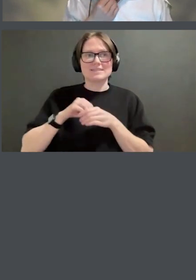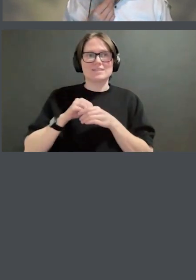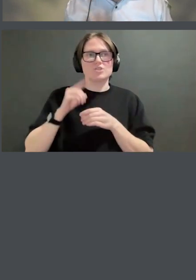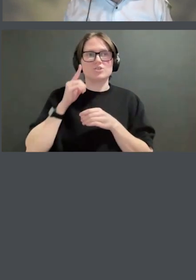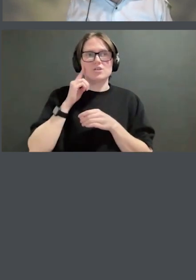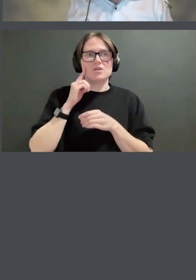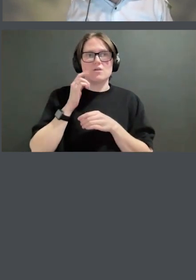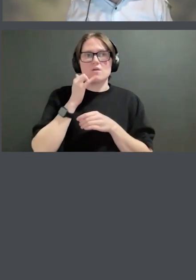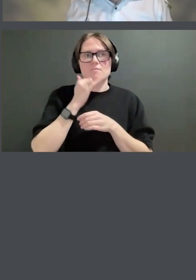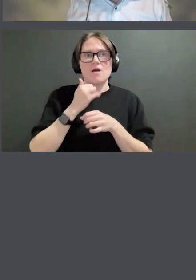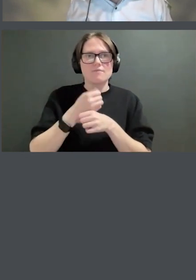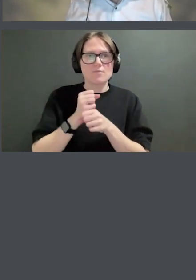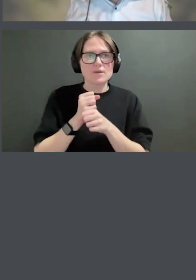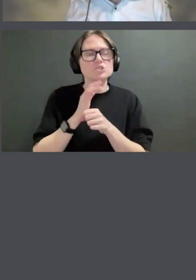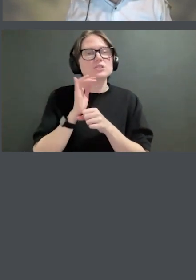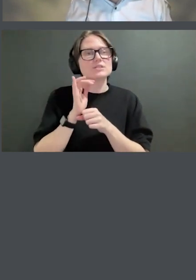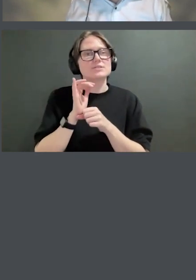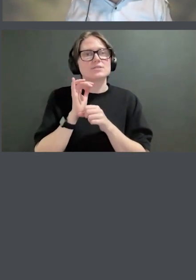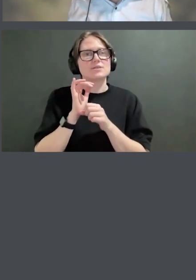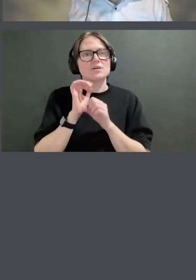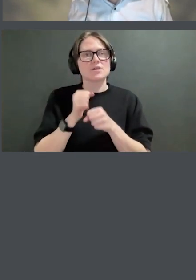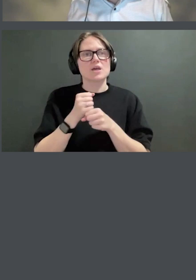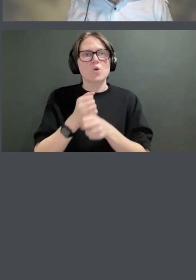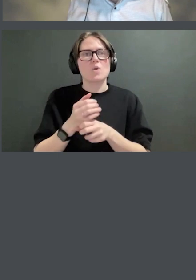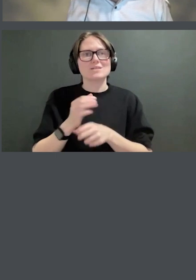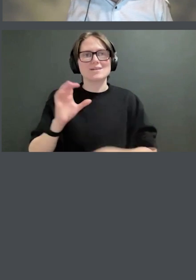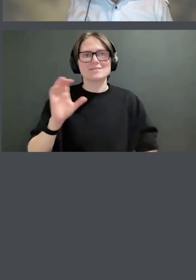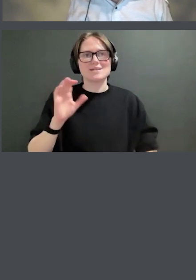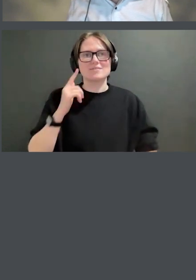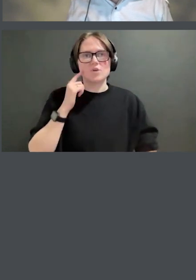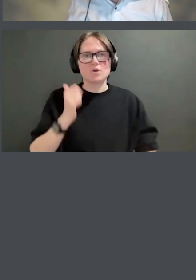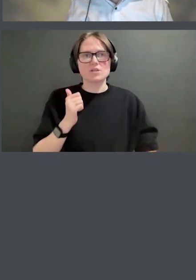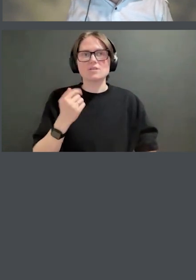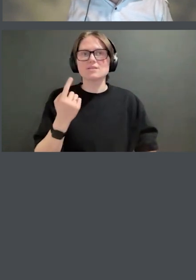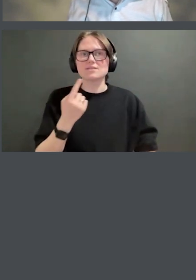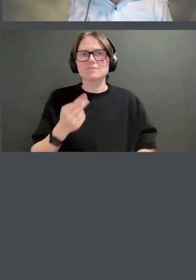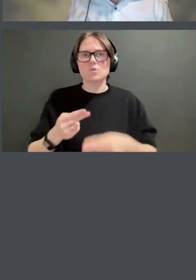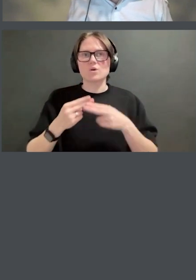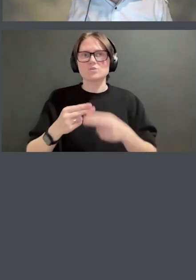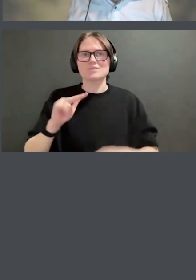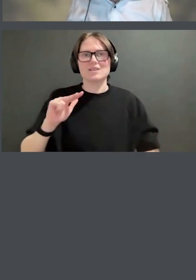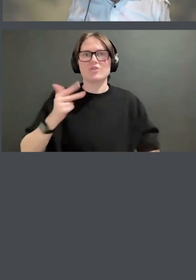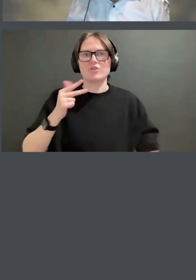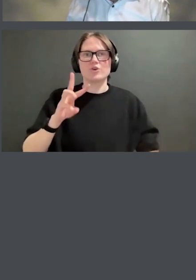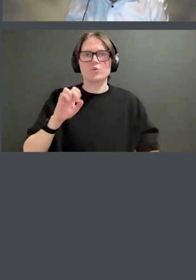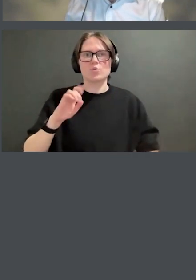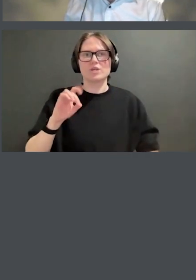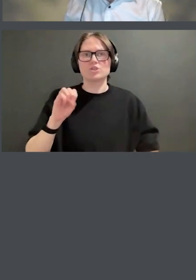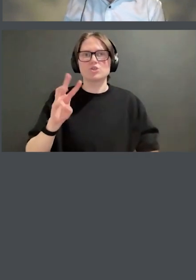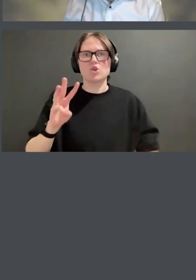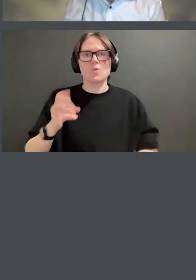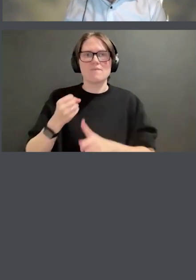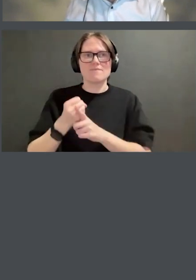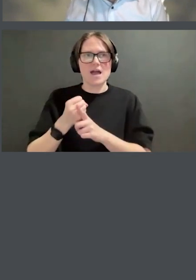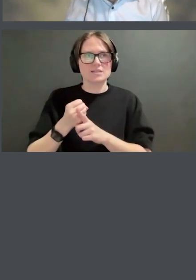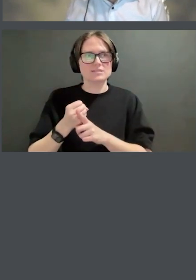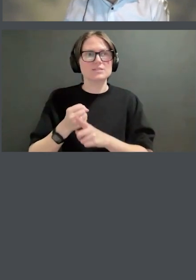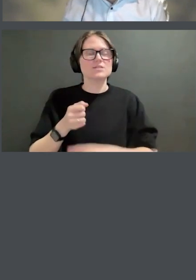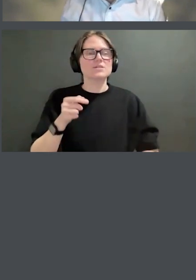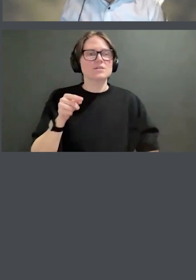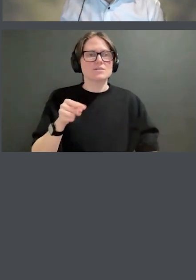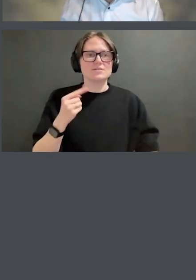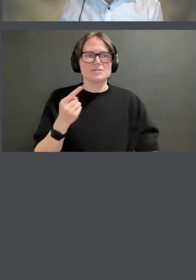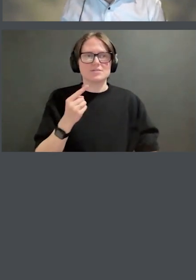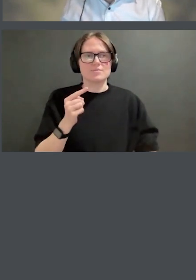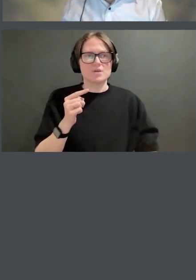is something we refer to as a third window effect. Here's an example of semicircular canal dehiscence. So this is the normal